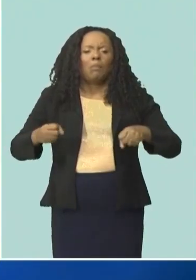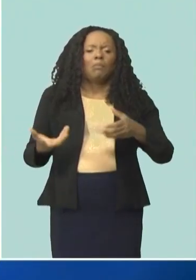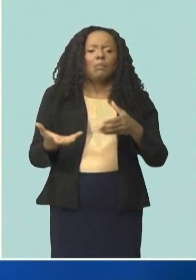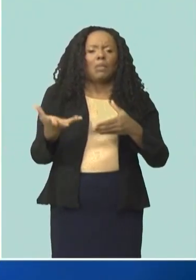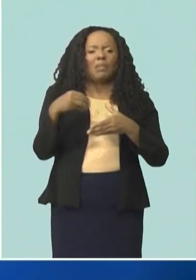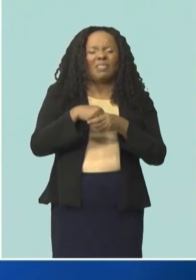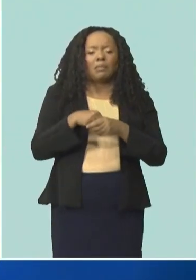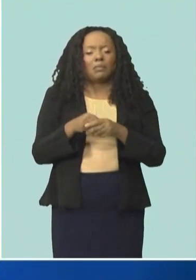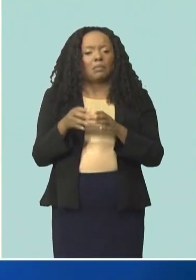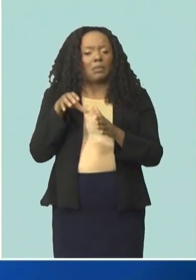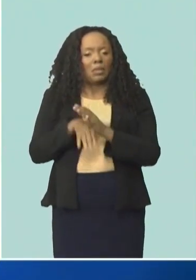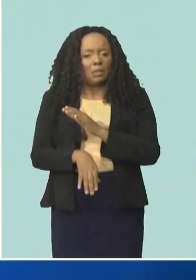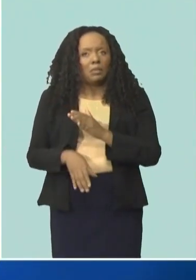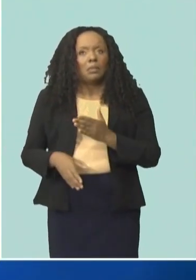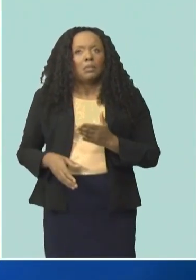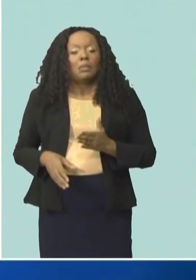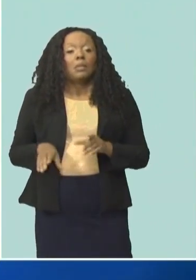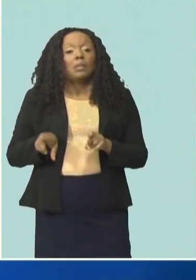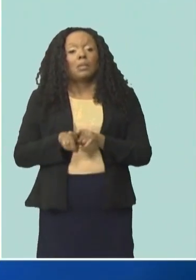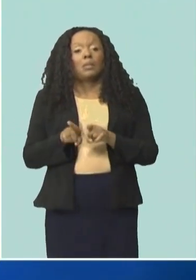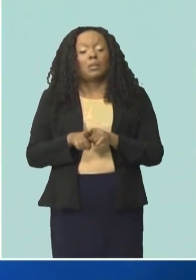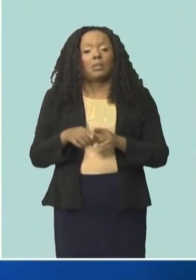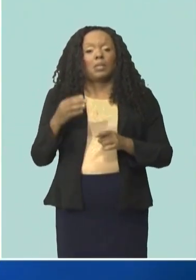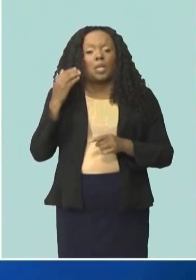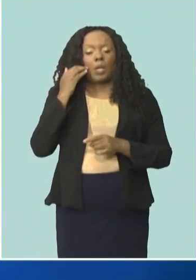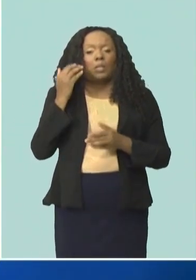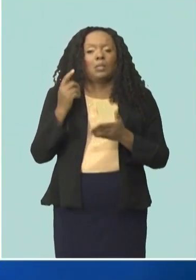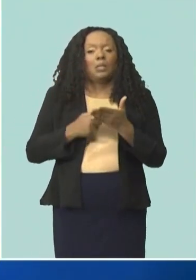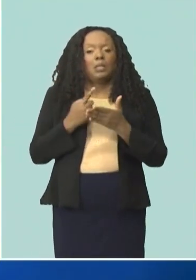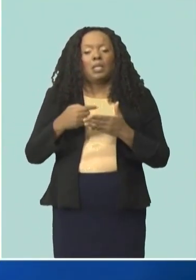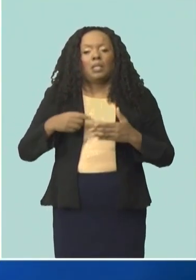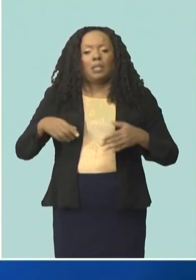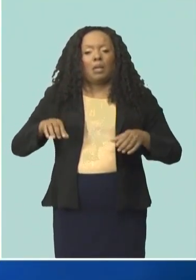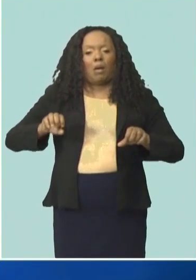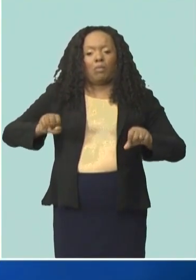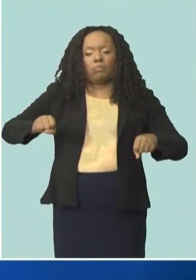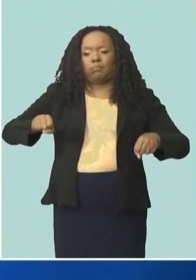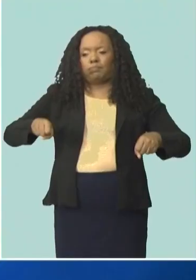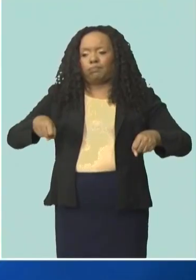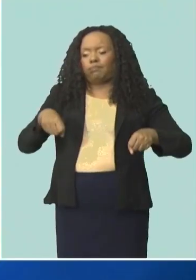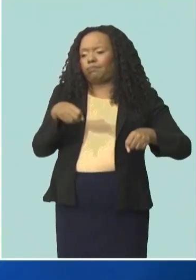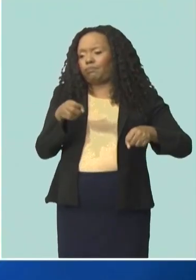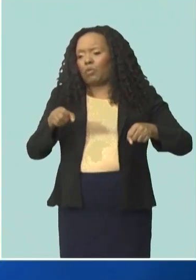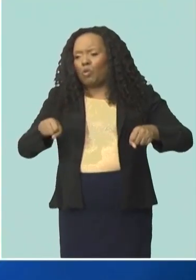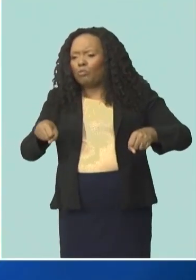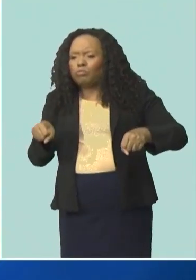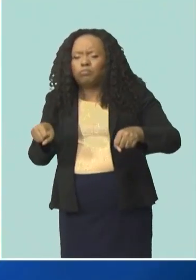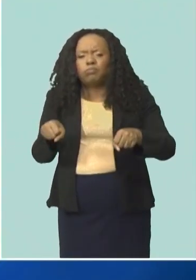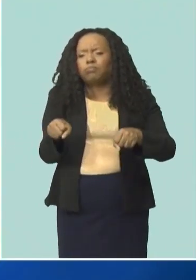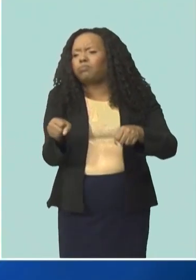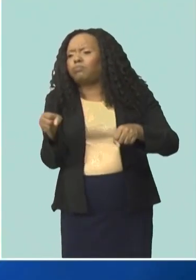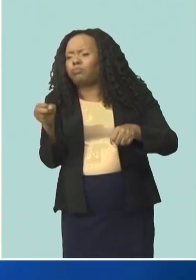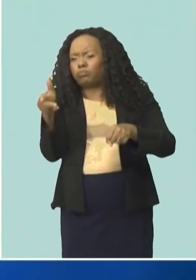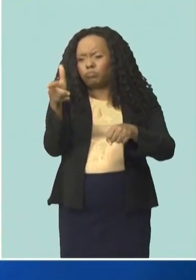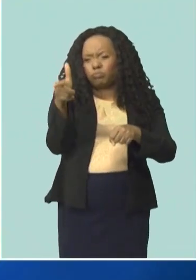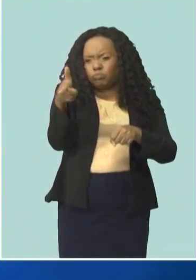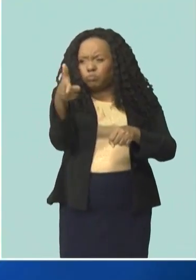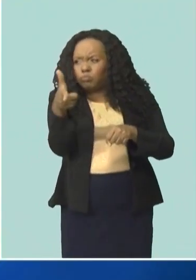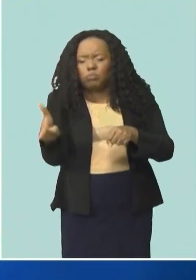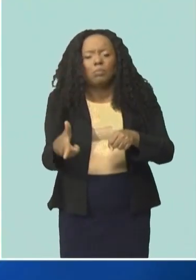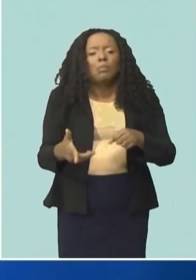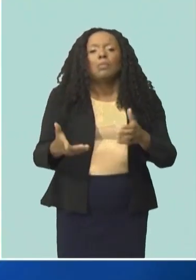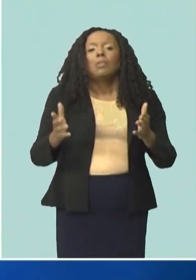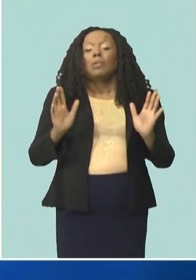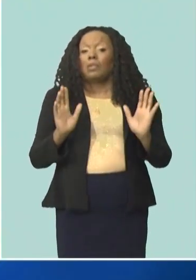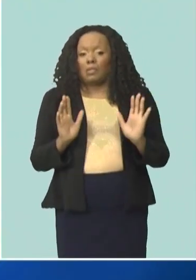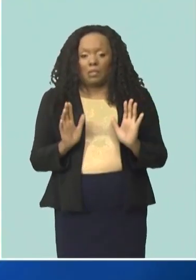the firearm incidents and shootings. So there, in general, in a more tactical way, is going